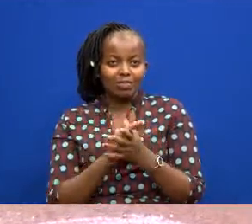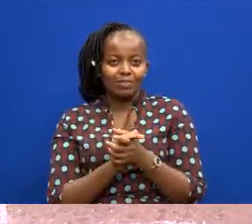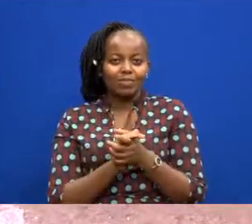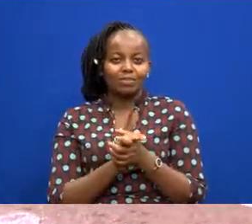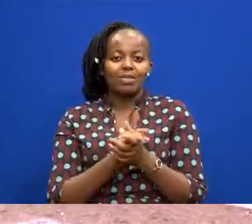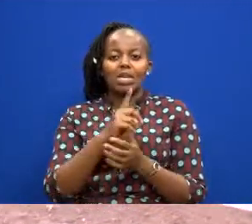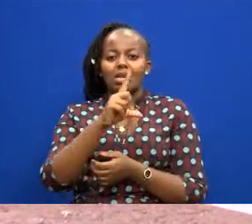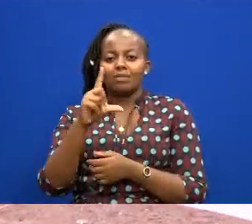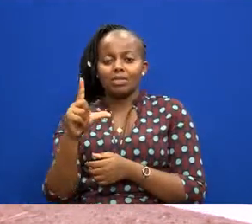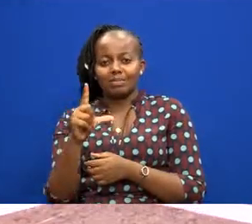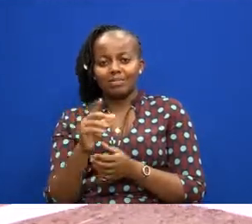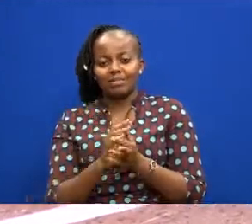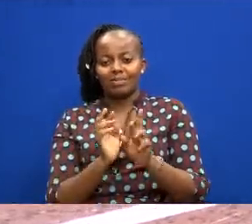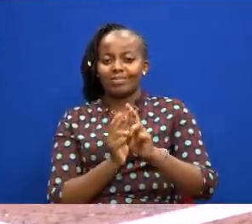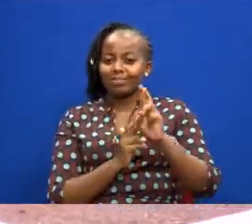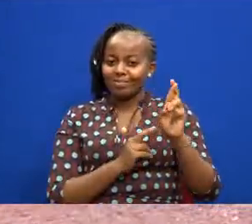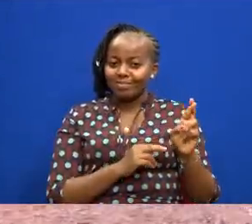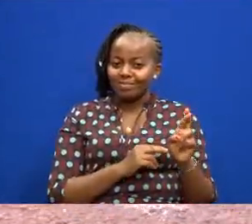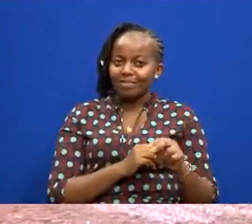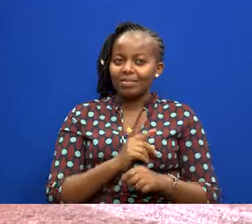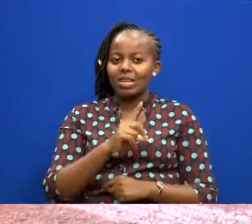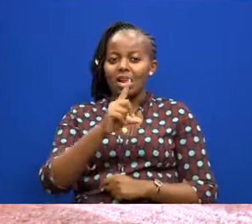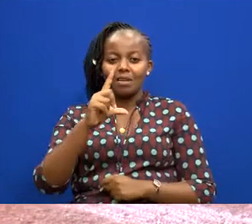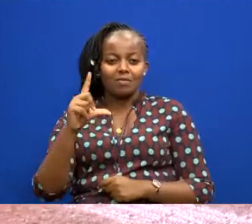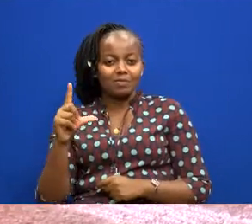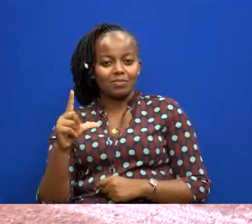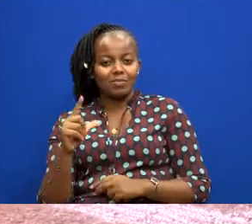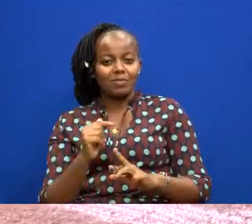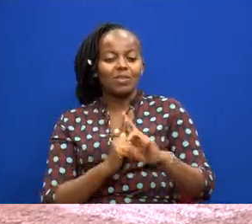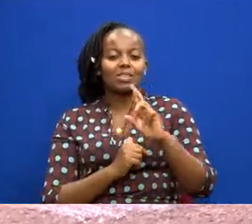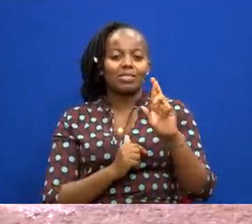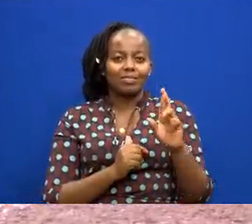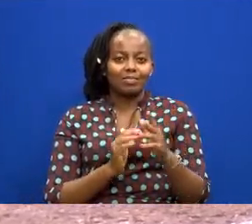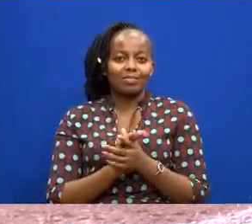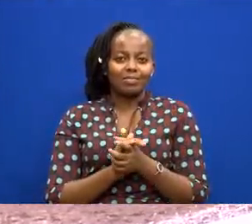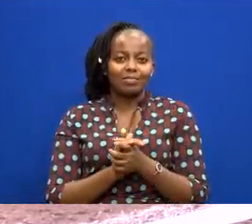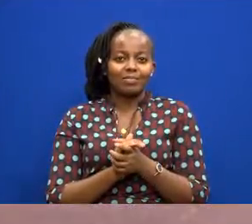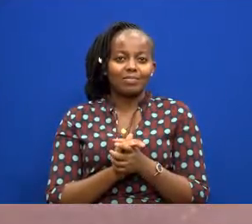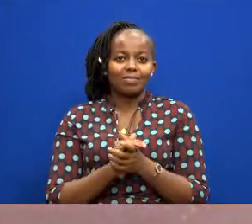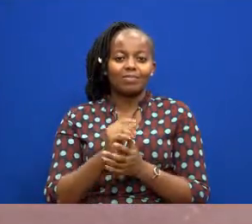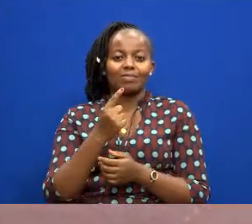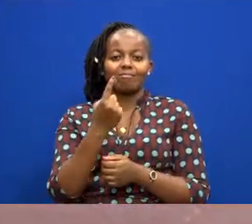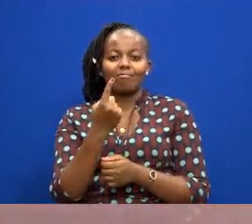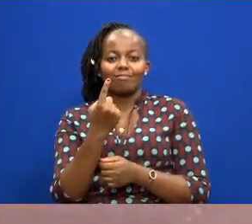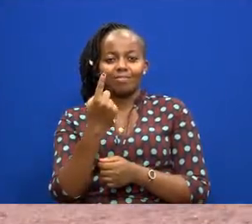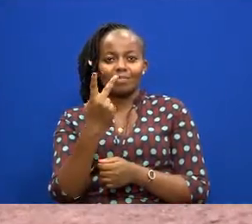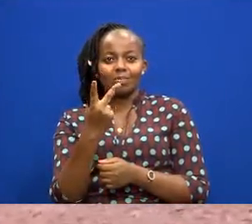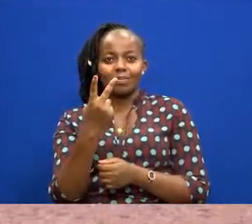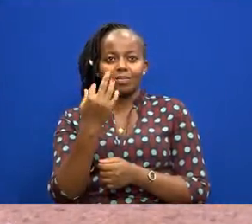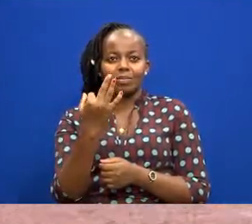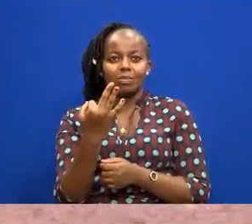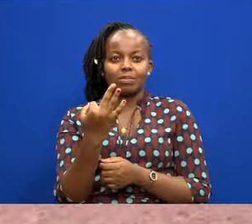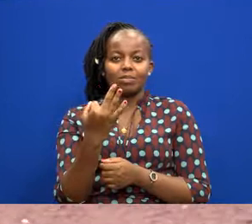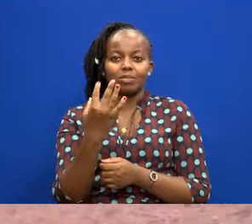Left. Right. Left. 1, 2, 3,